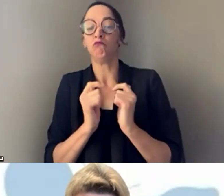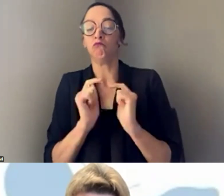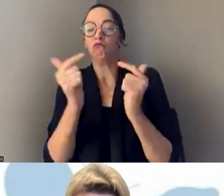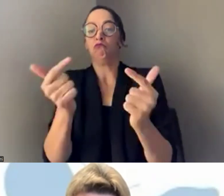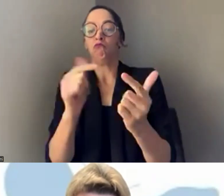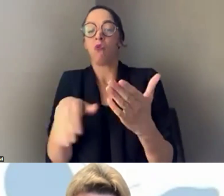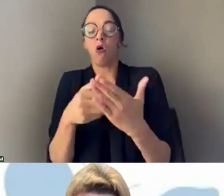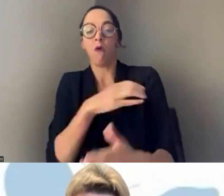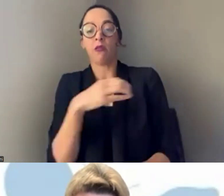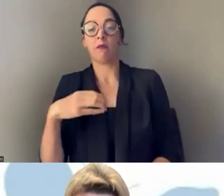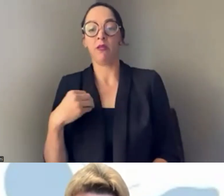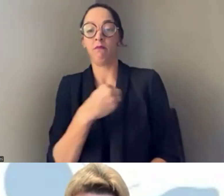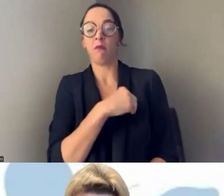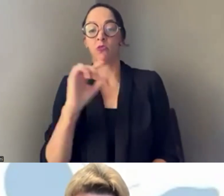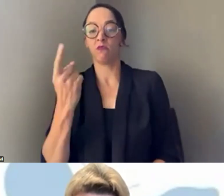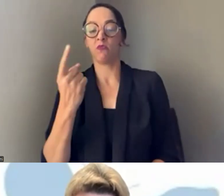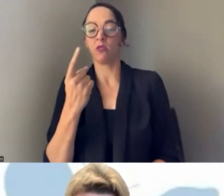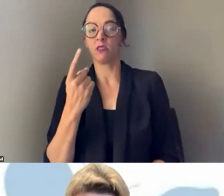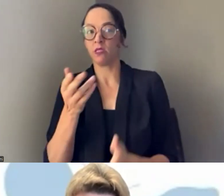committee member?